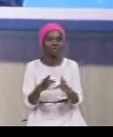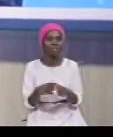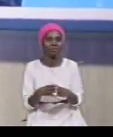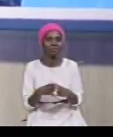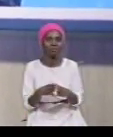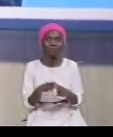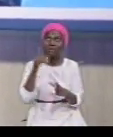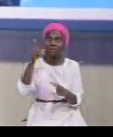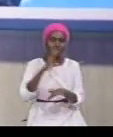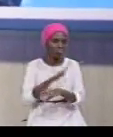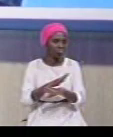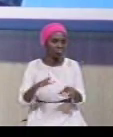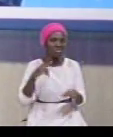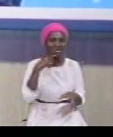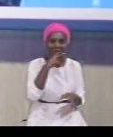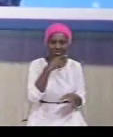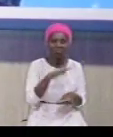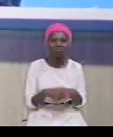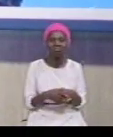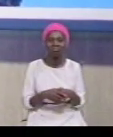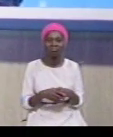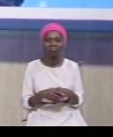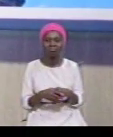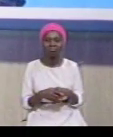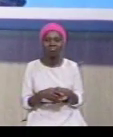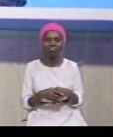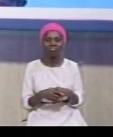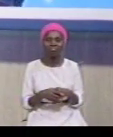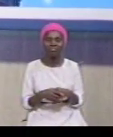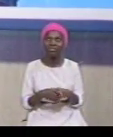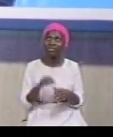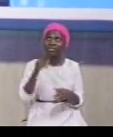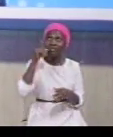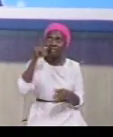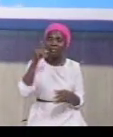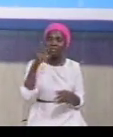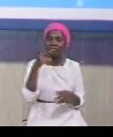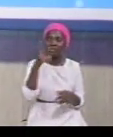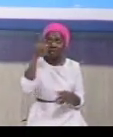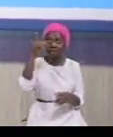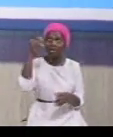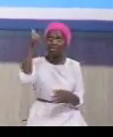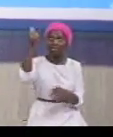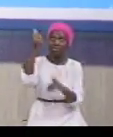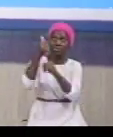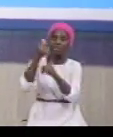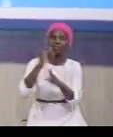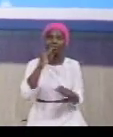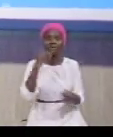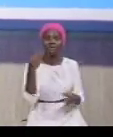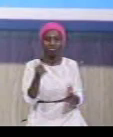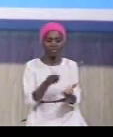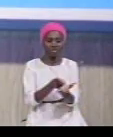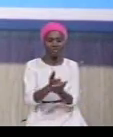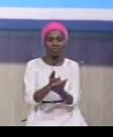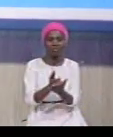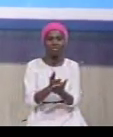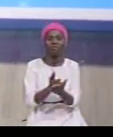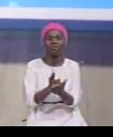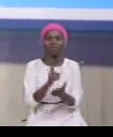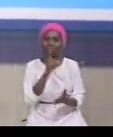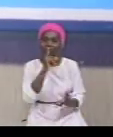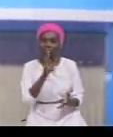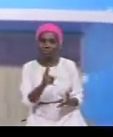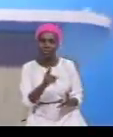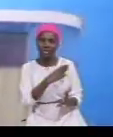doesn't lie. He doesn't defeat or deceive us. He is the truth. And ye shall know the truth, and the truth shall make you free.